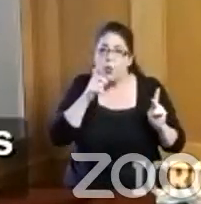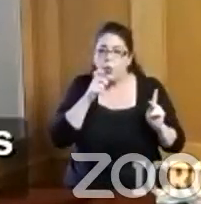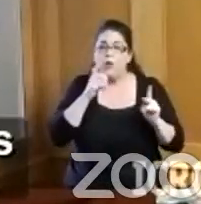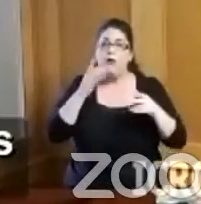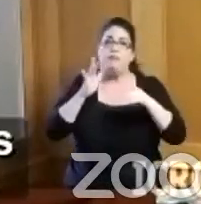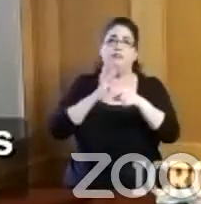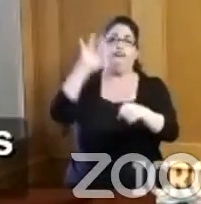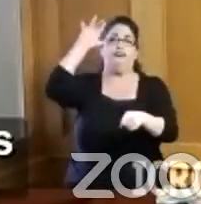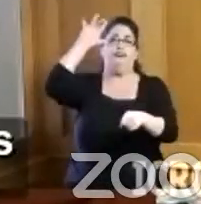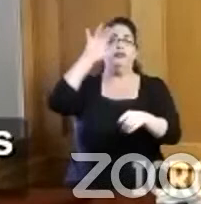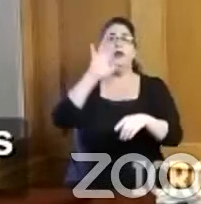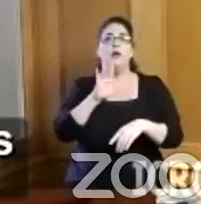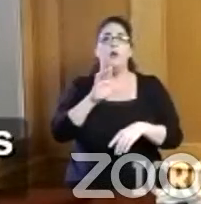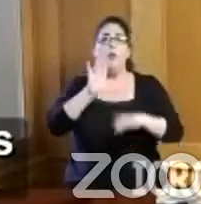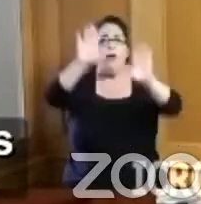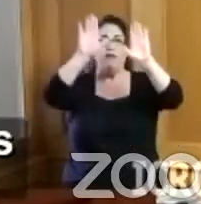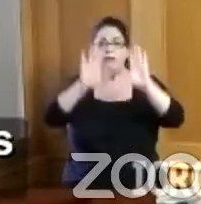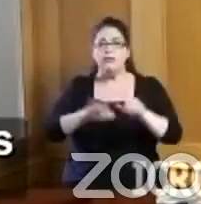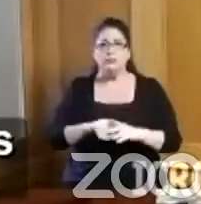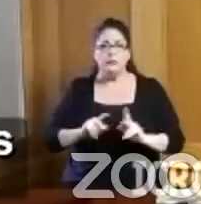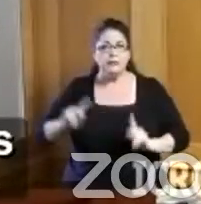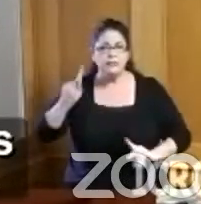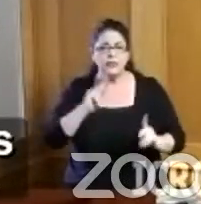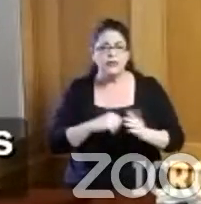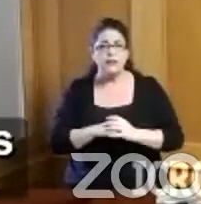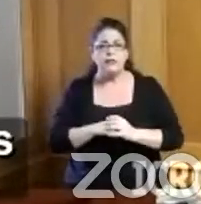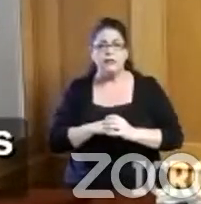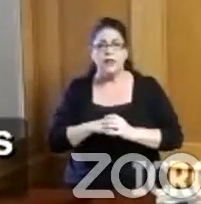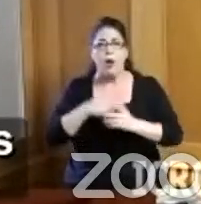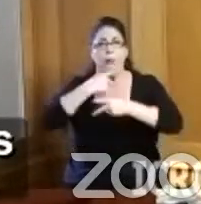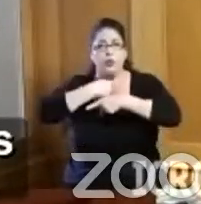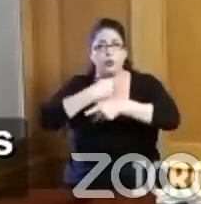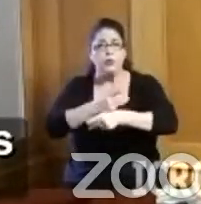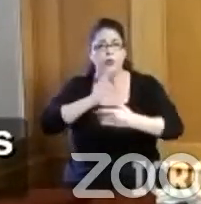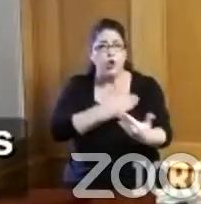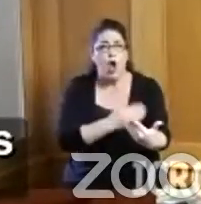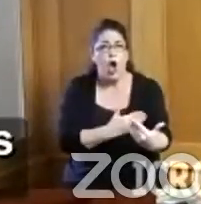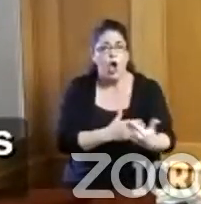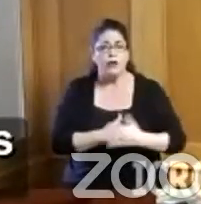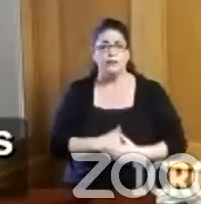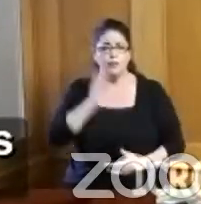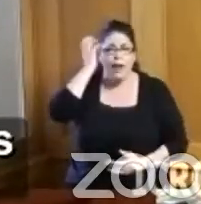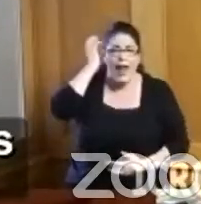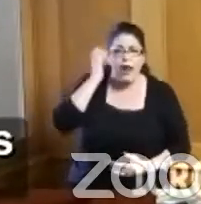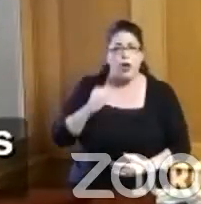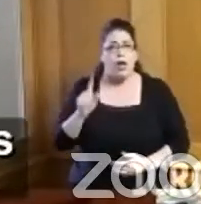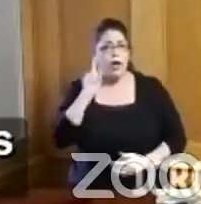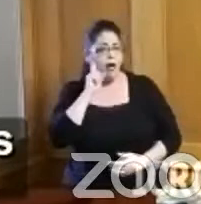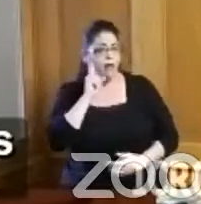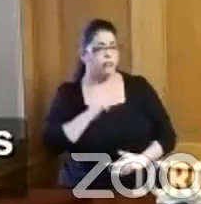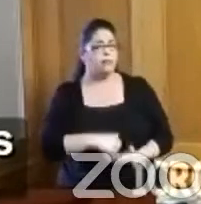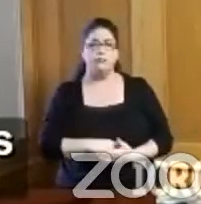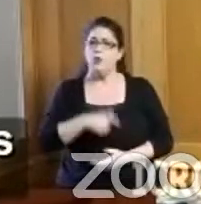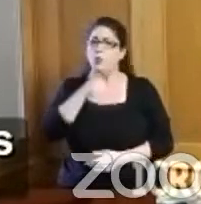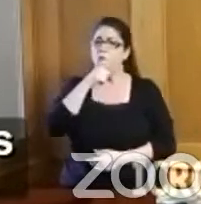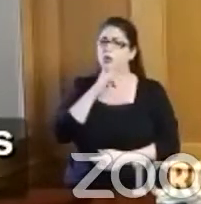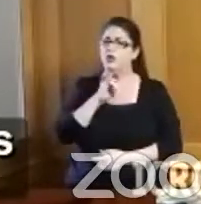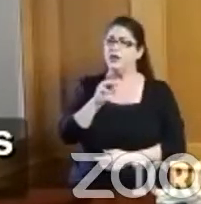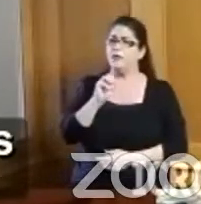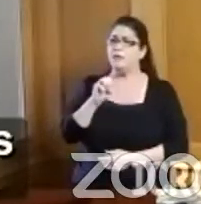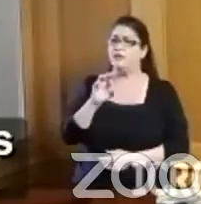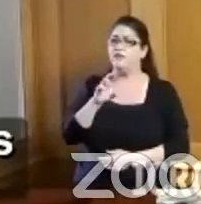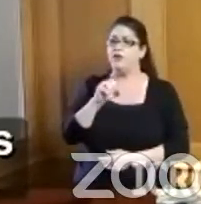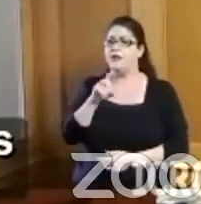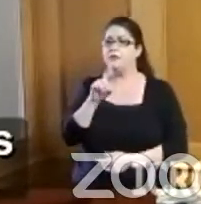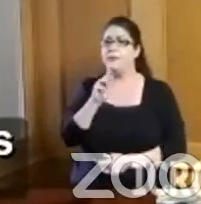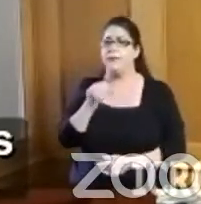had produced and wrote songs. Bishop Hilton is right there. I start hearing people calling in and talk about James Cleveland. Who is these people? The blind men